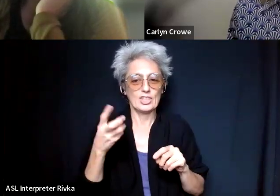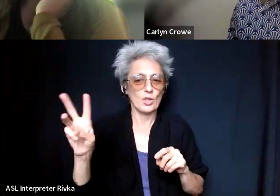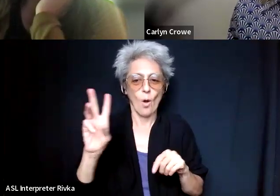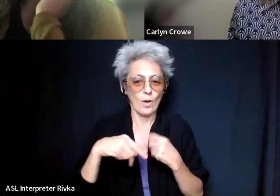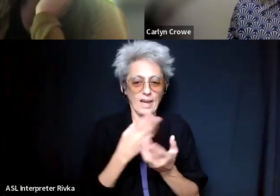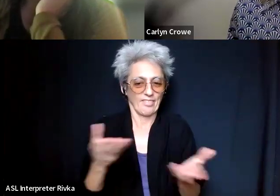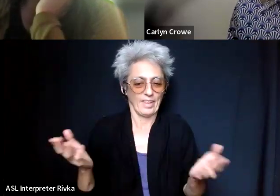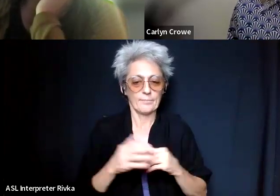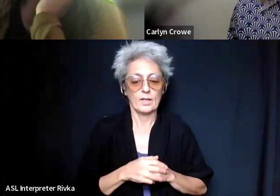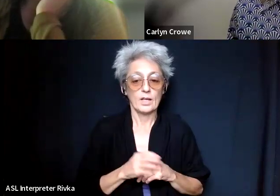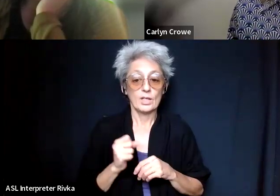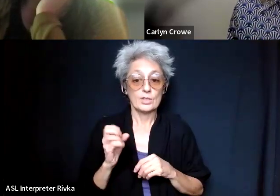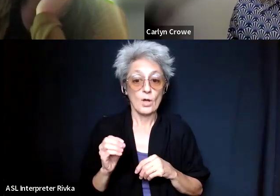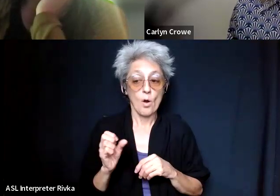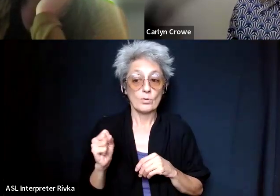So hopefully